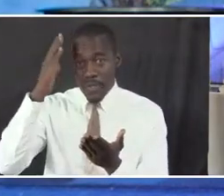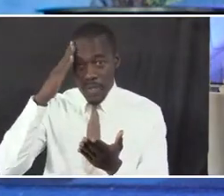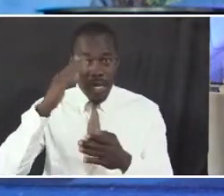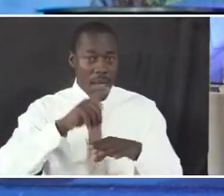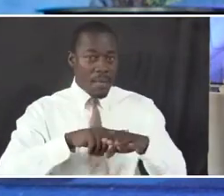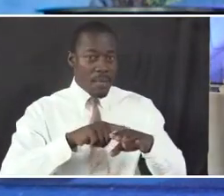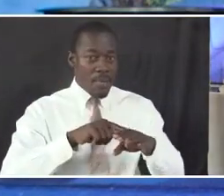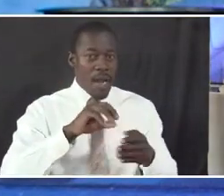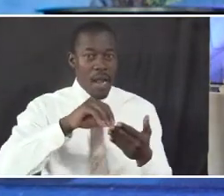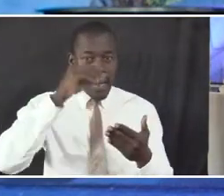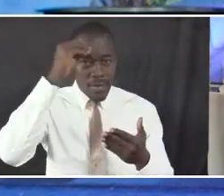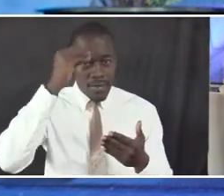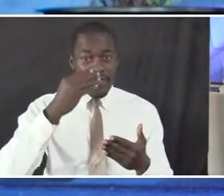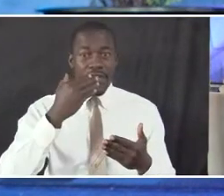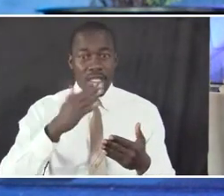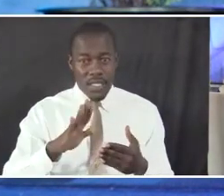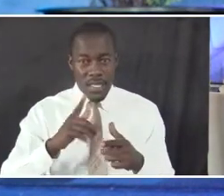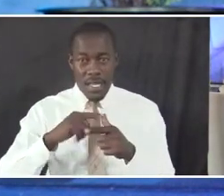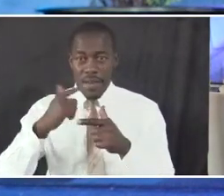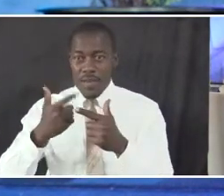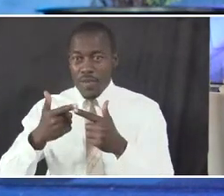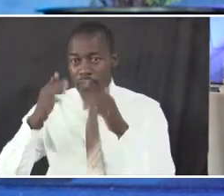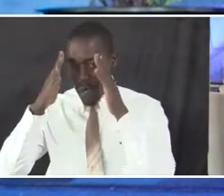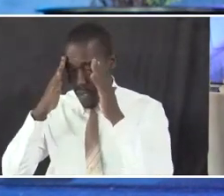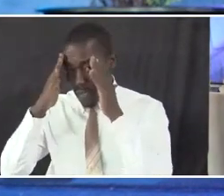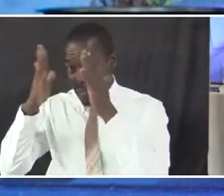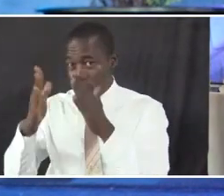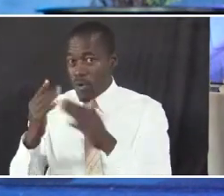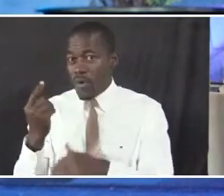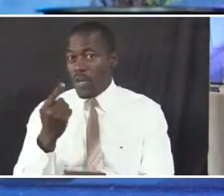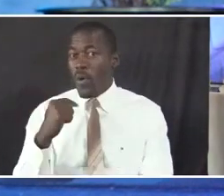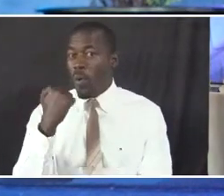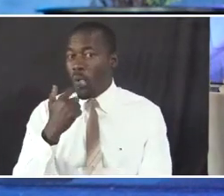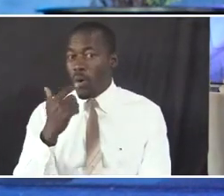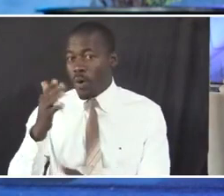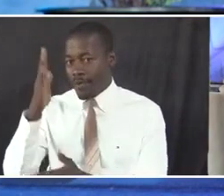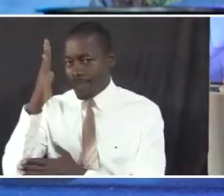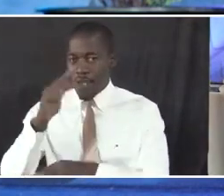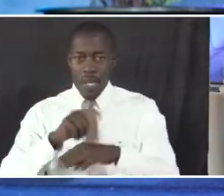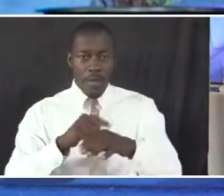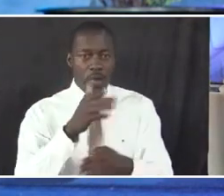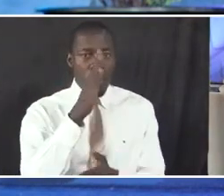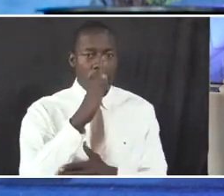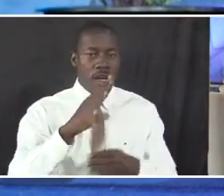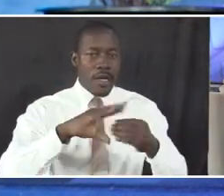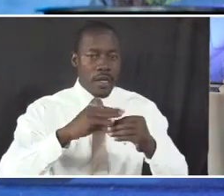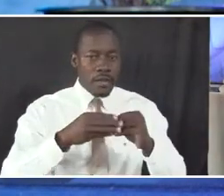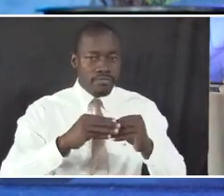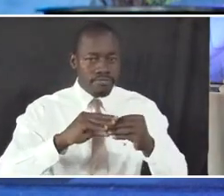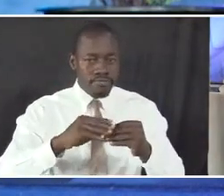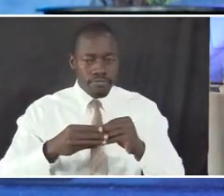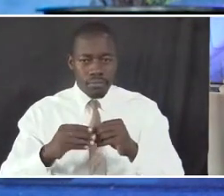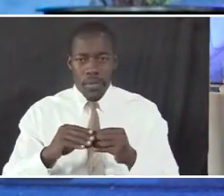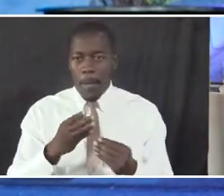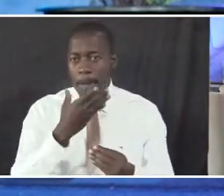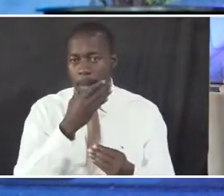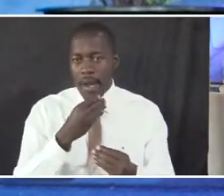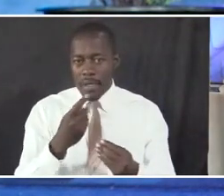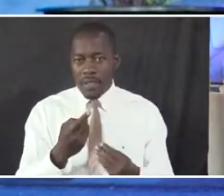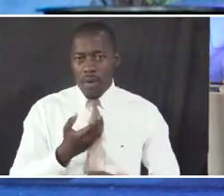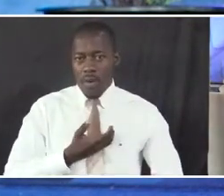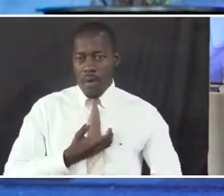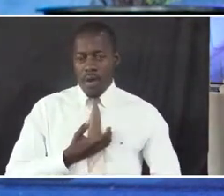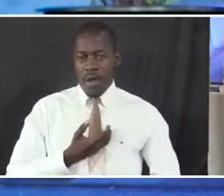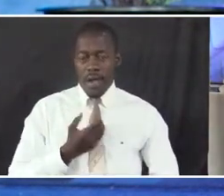man into the image of God. When God created man, he created him in his own image. But